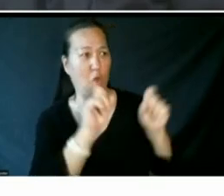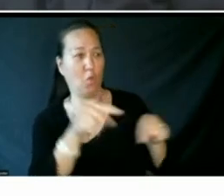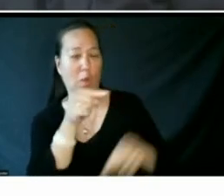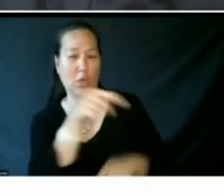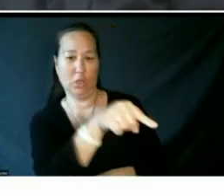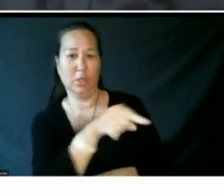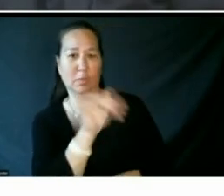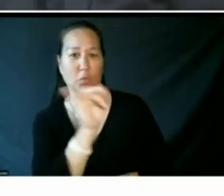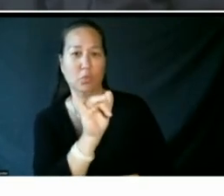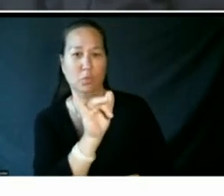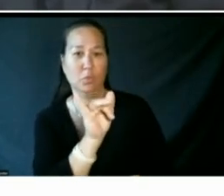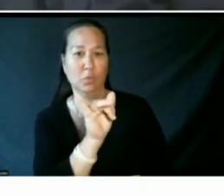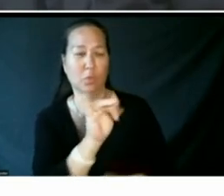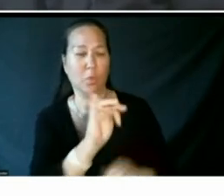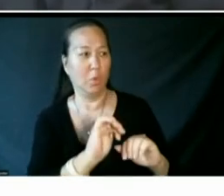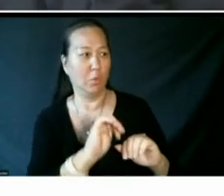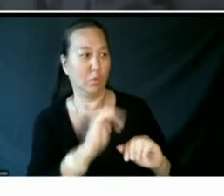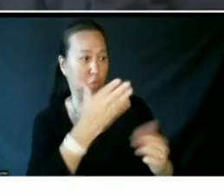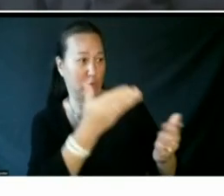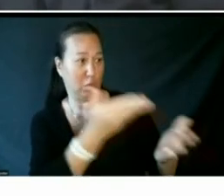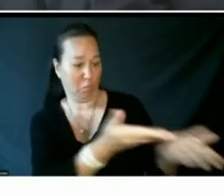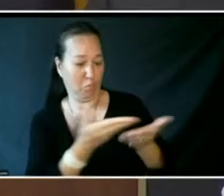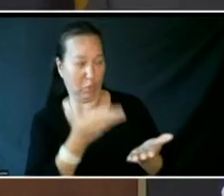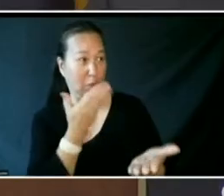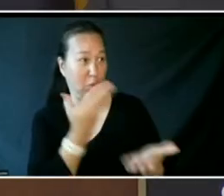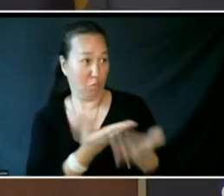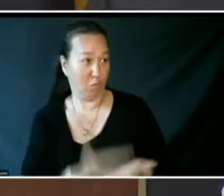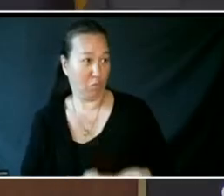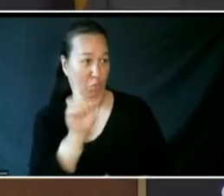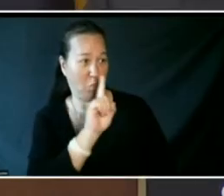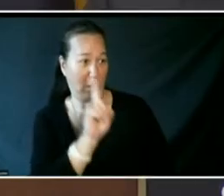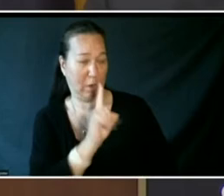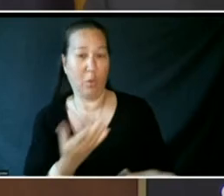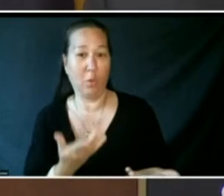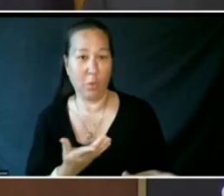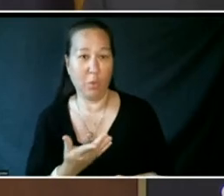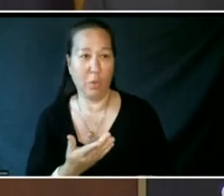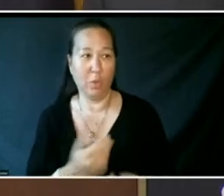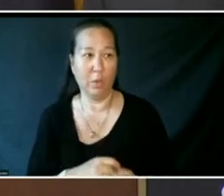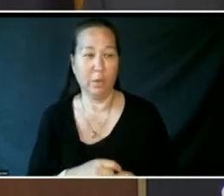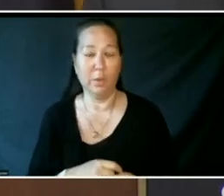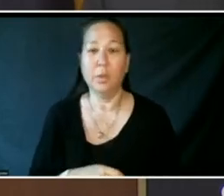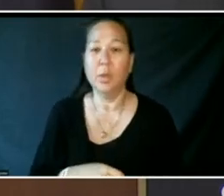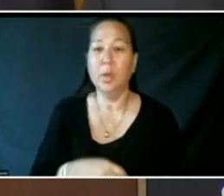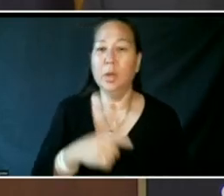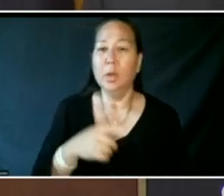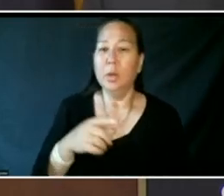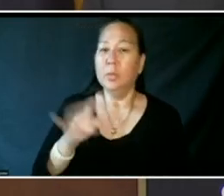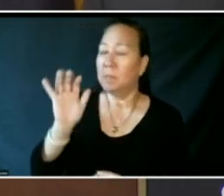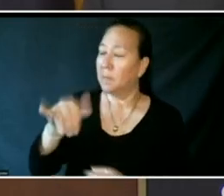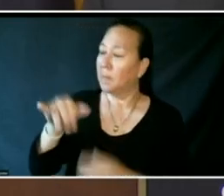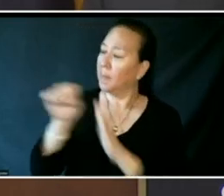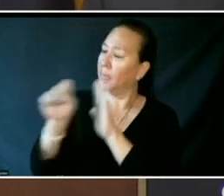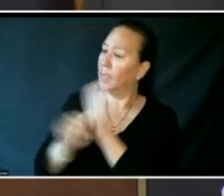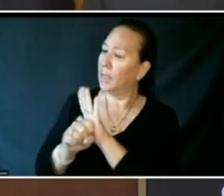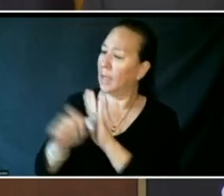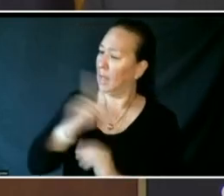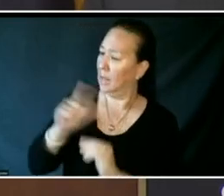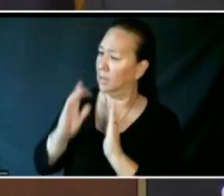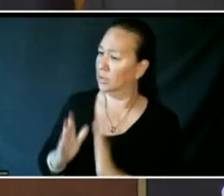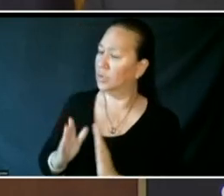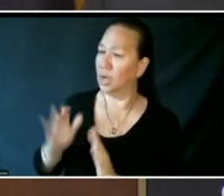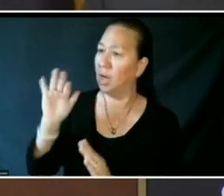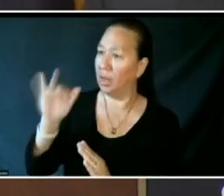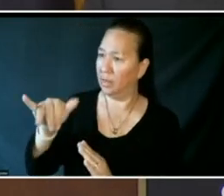etc. But he did bring those up, yes. And these other legislators were also Republican members of the Senate? They were, yes,